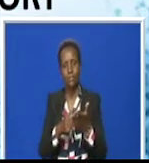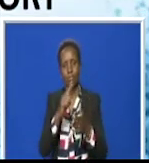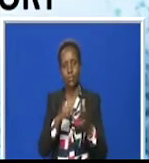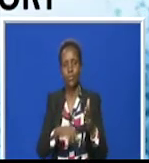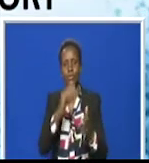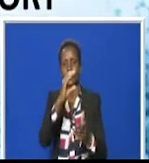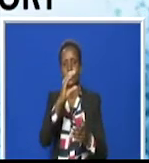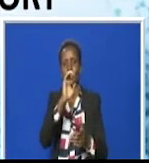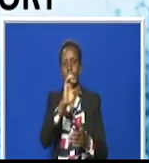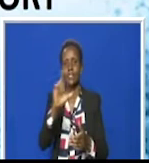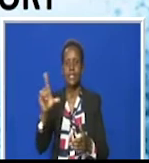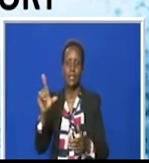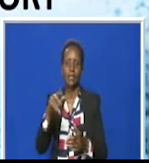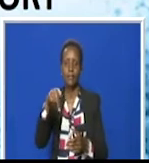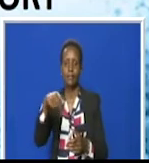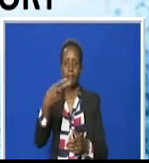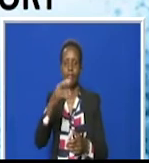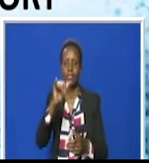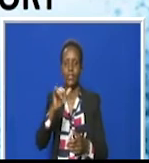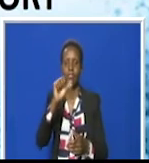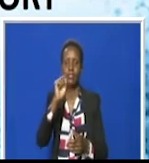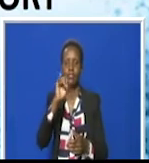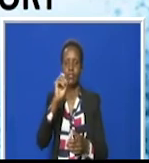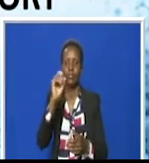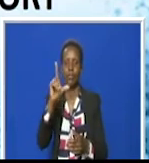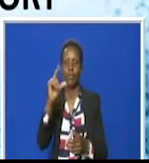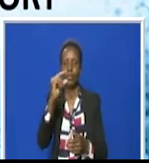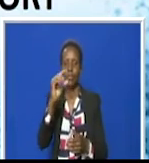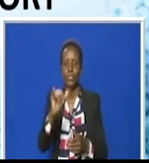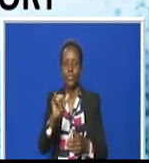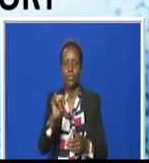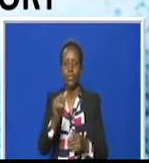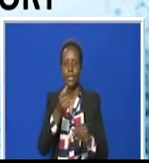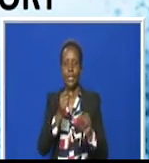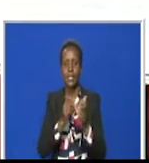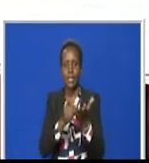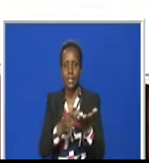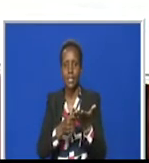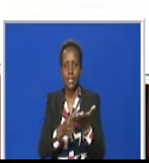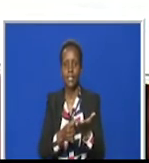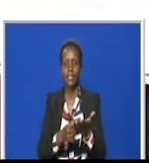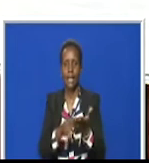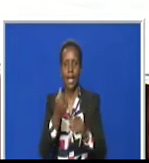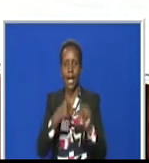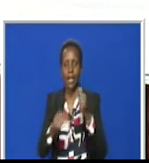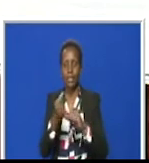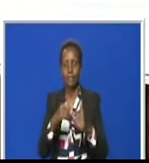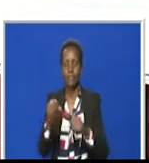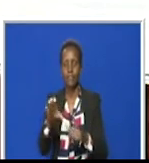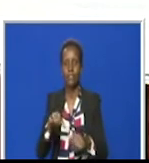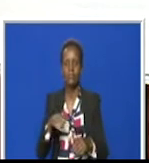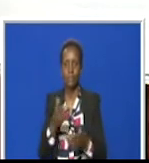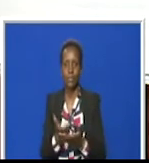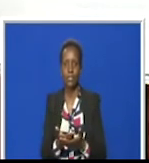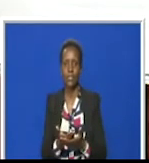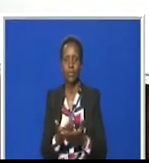physiology, and today we are discussing active transport. So